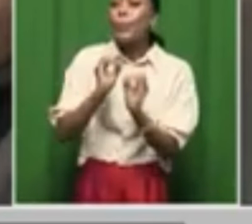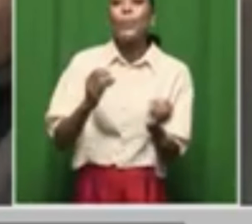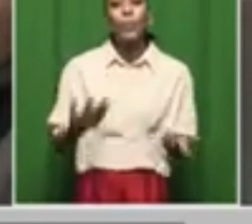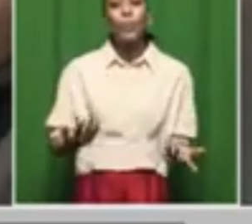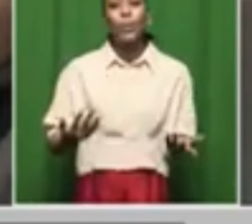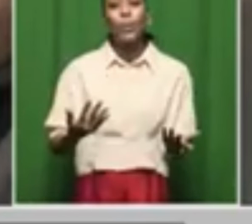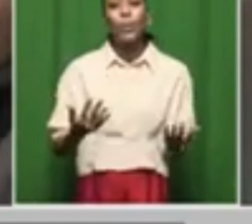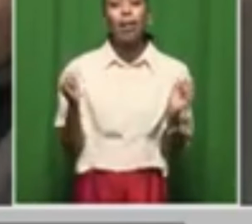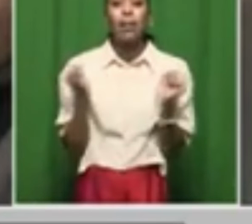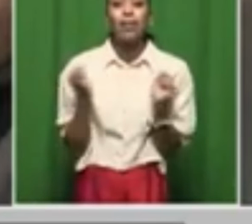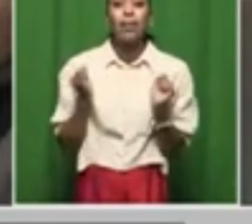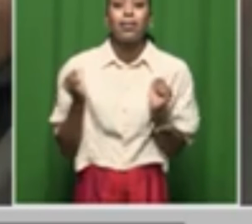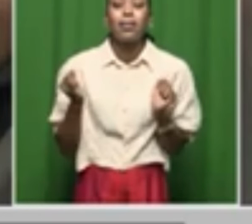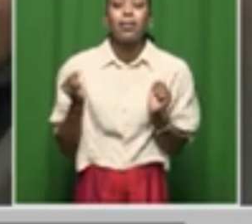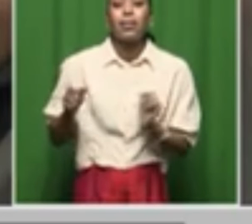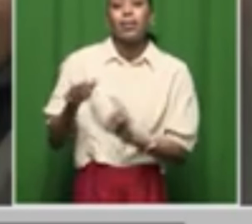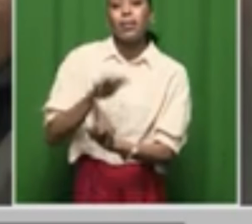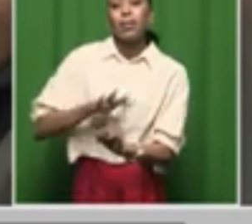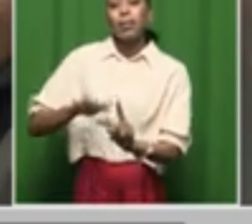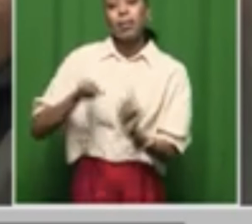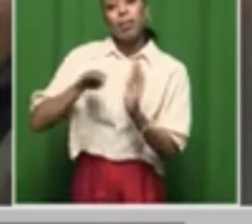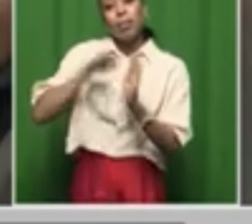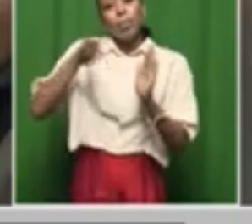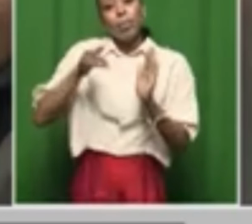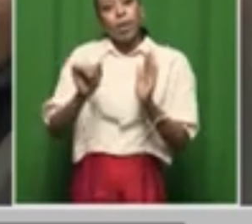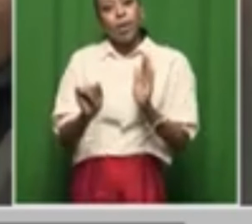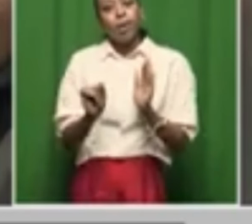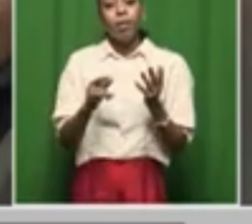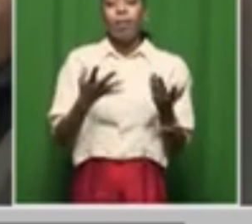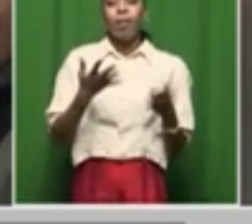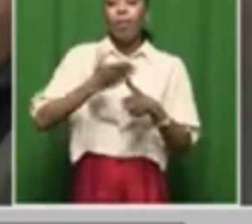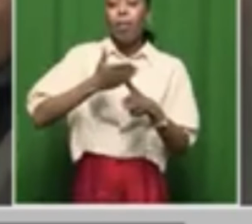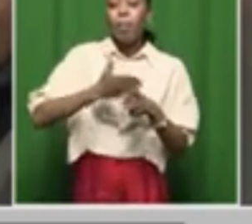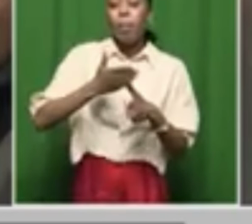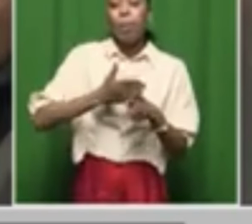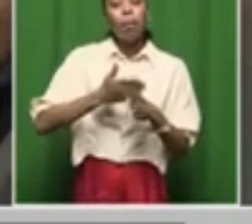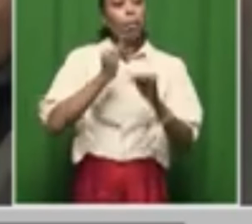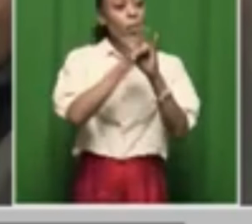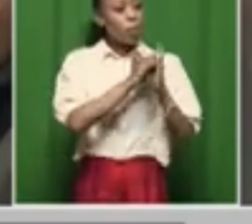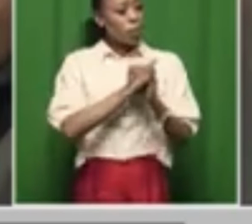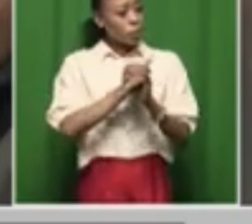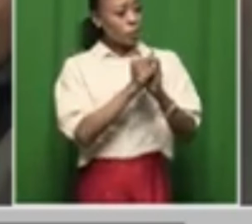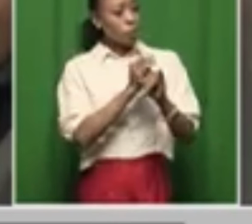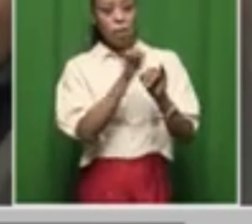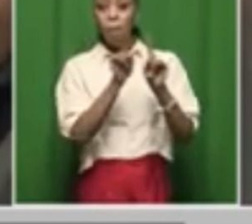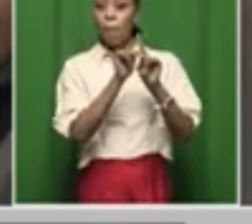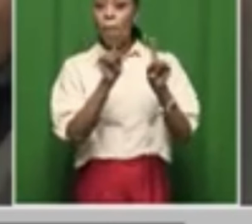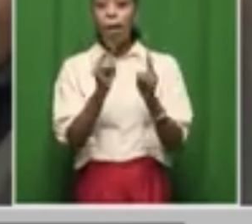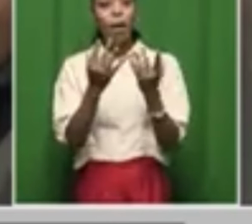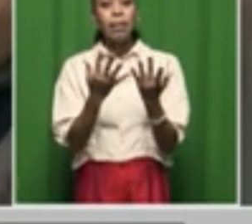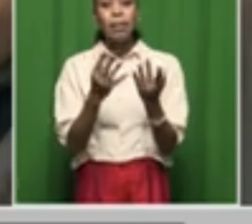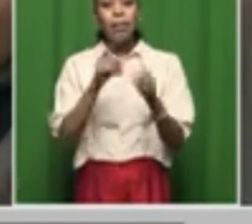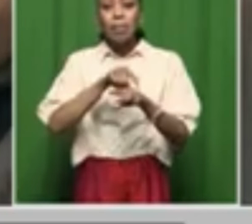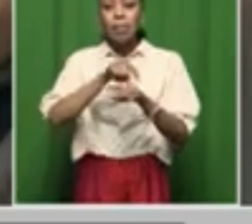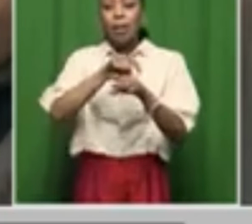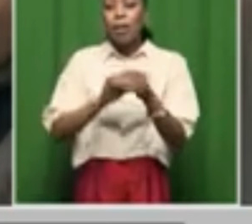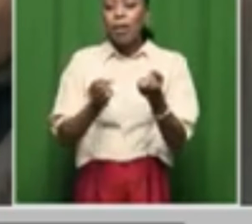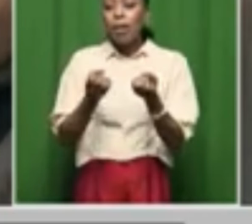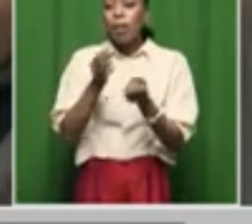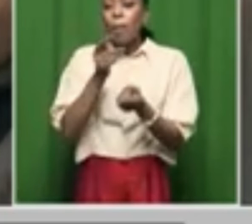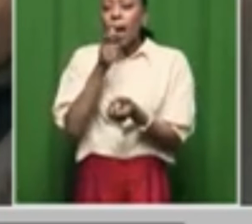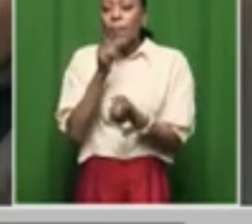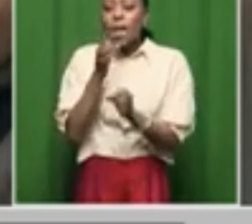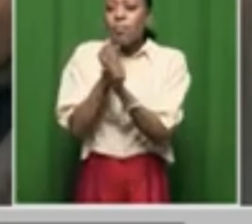that they are freezing in certain cases in their beds, that they are working in institutions that they don't even have medical